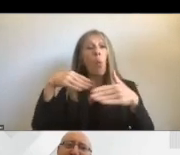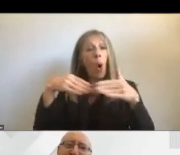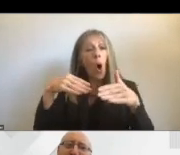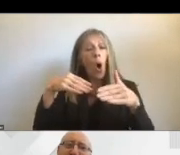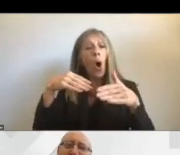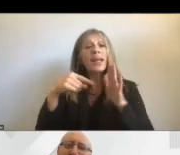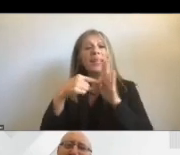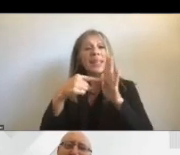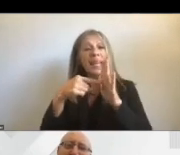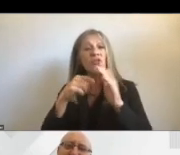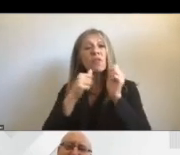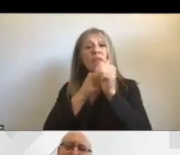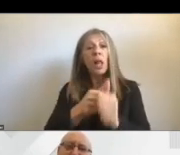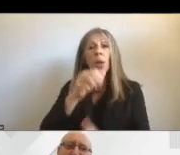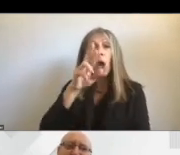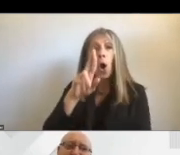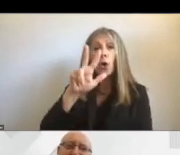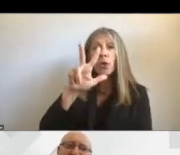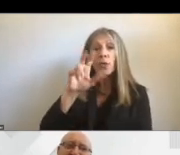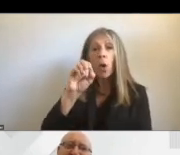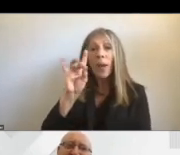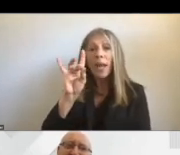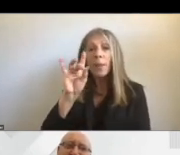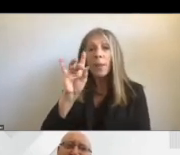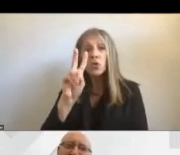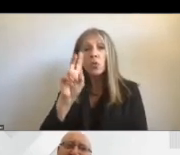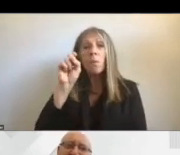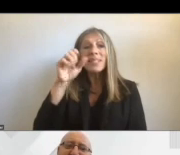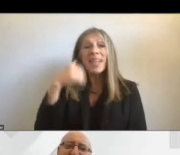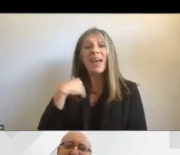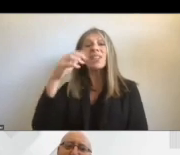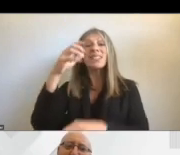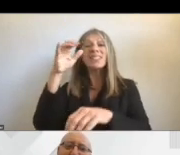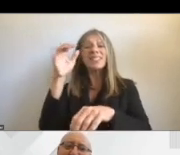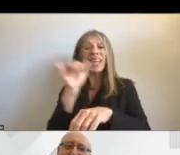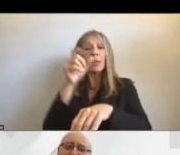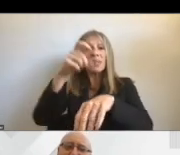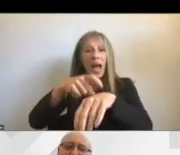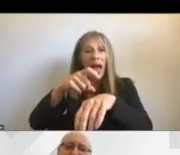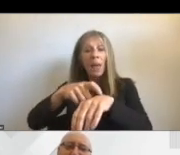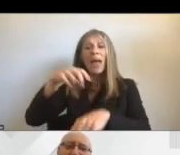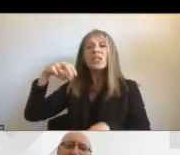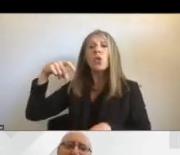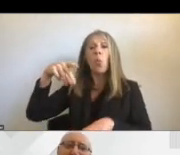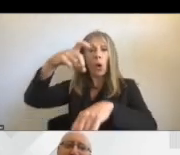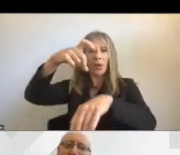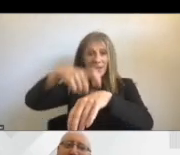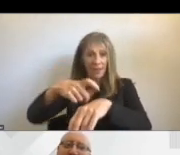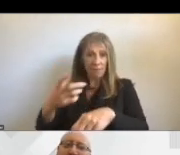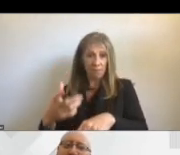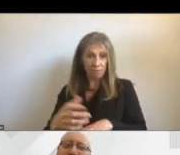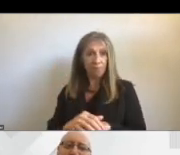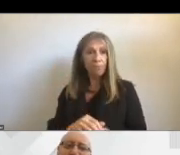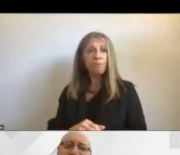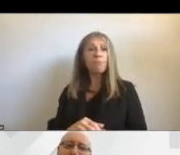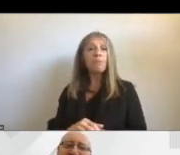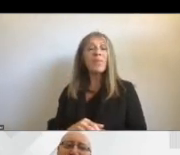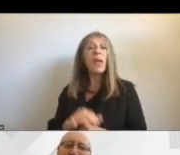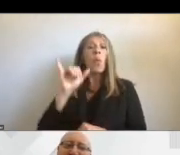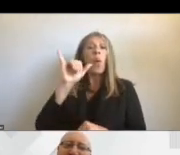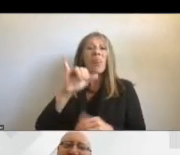less, the detectable warning surface must be placed on the ramp run at the bottom grade break.